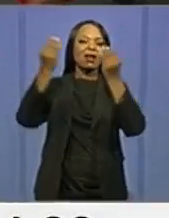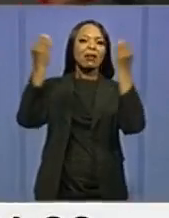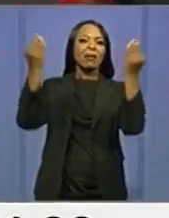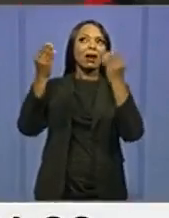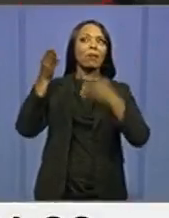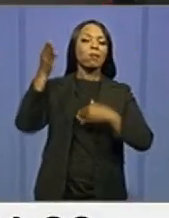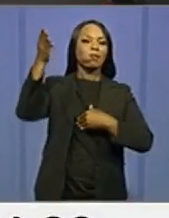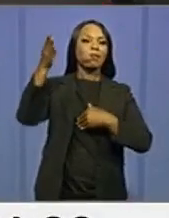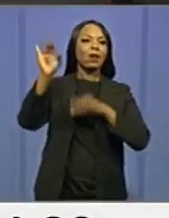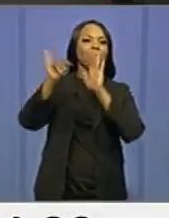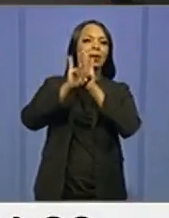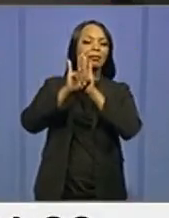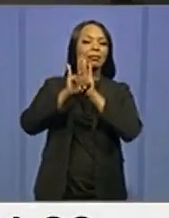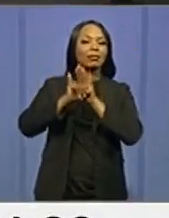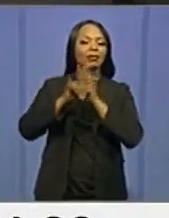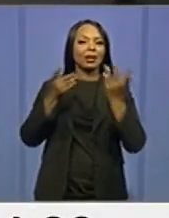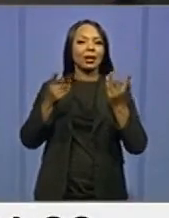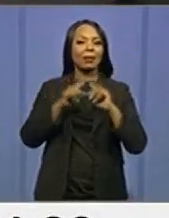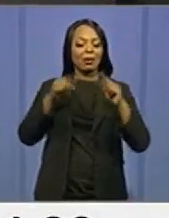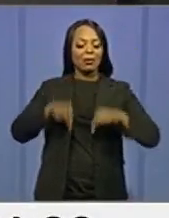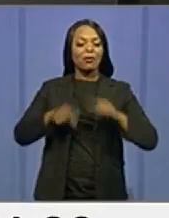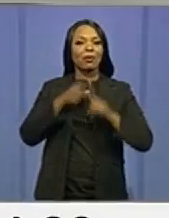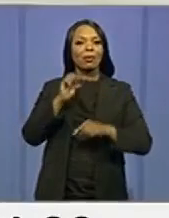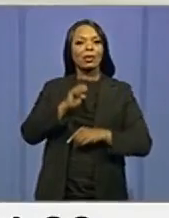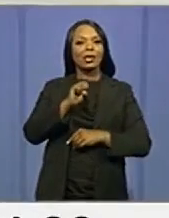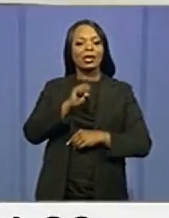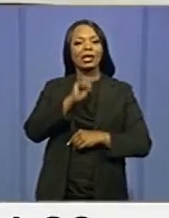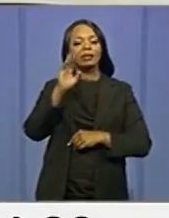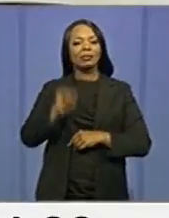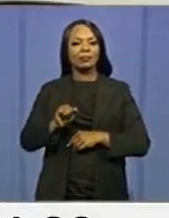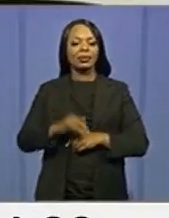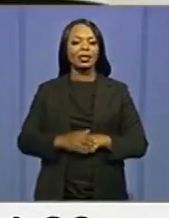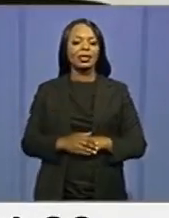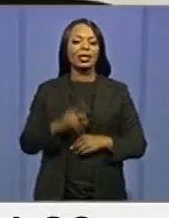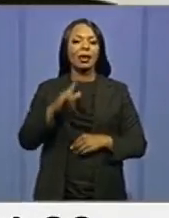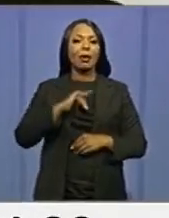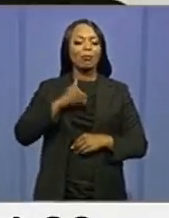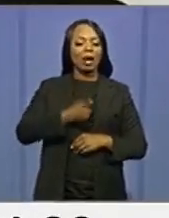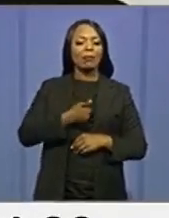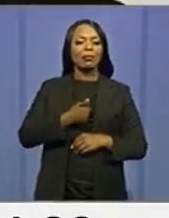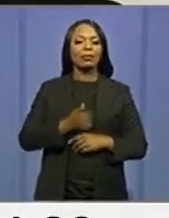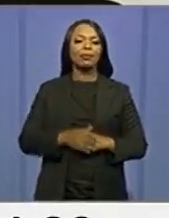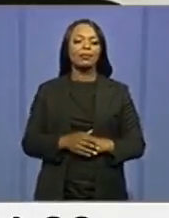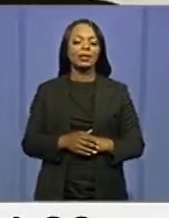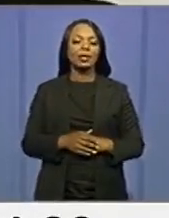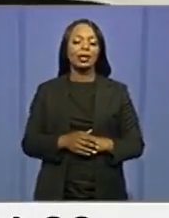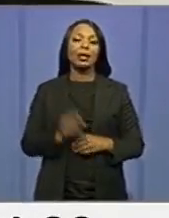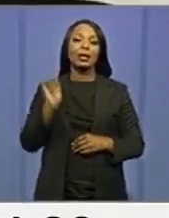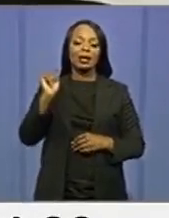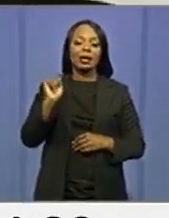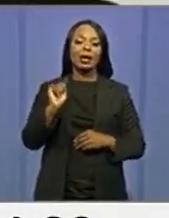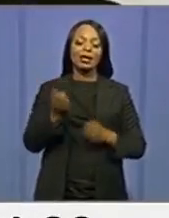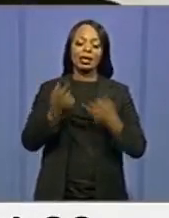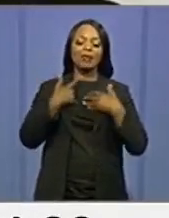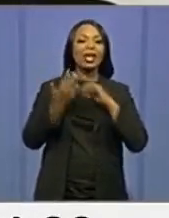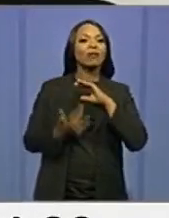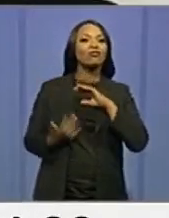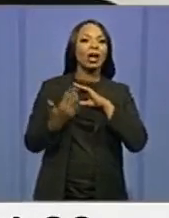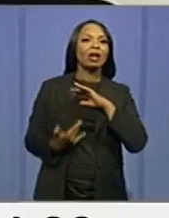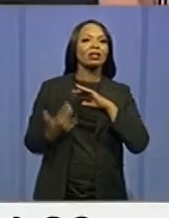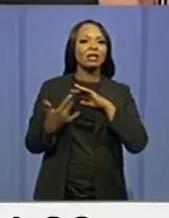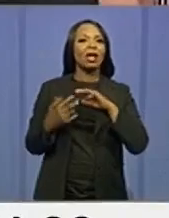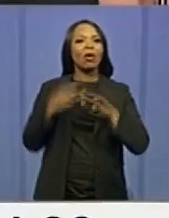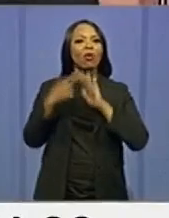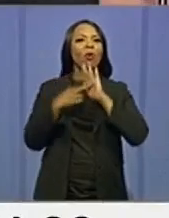such a beastly manner would be heartbreaking to anyone. I am very sad because he was an inspiration to me, more like a role